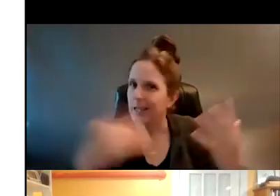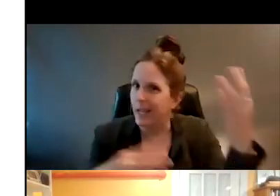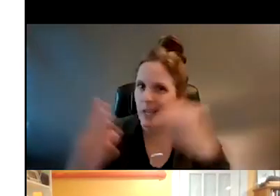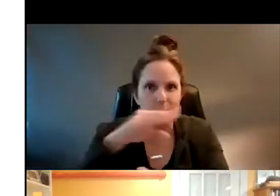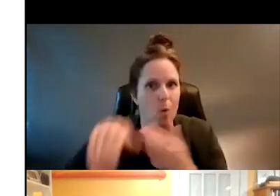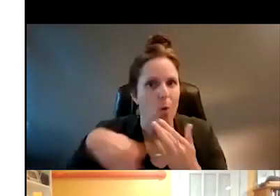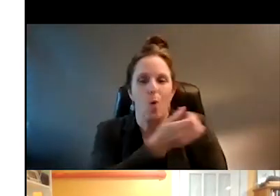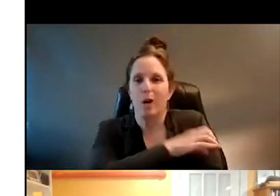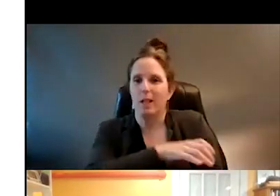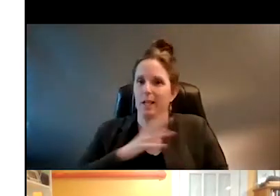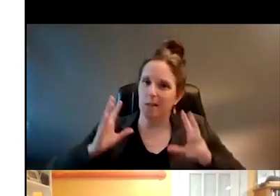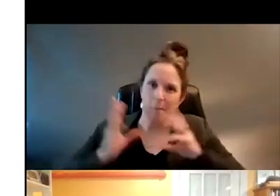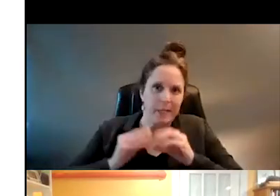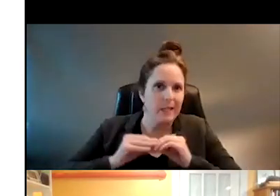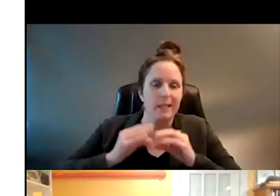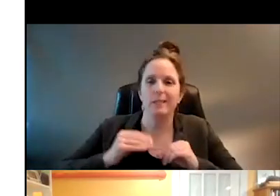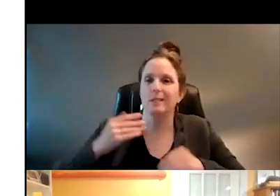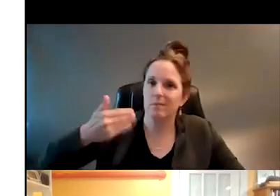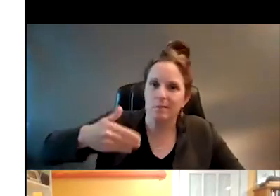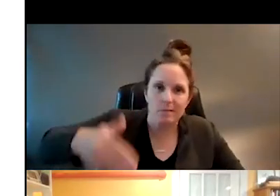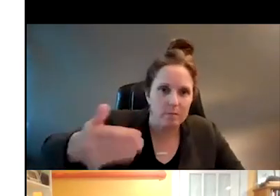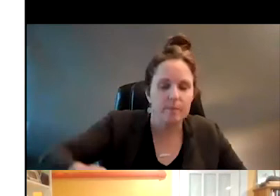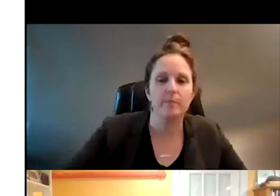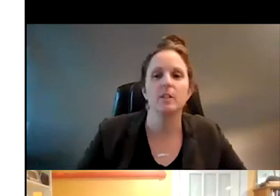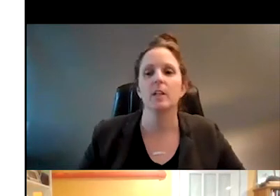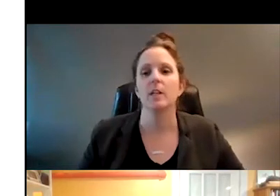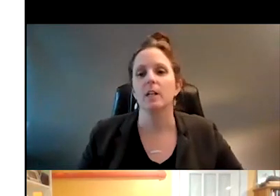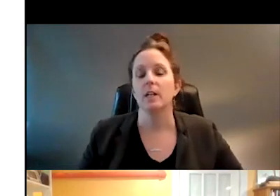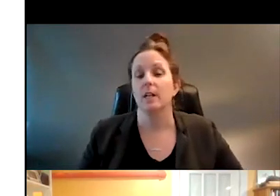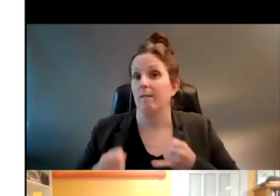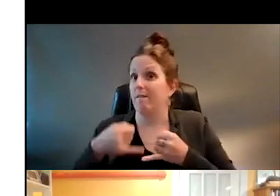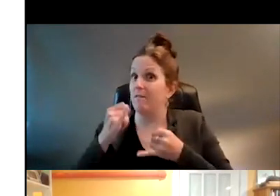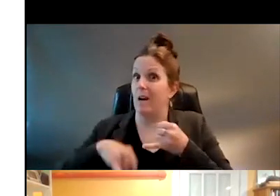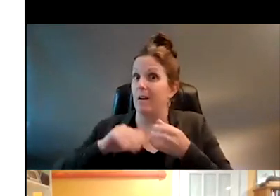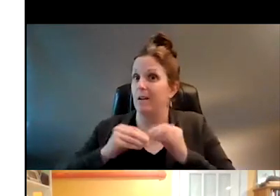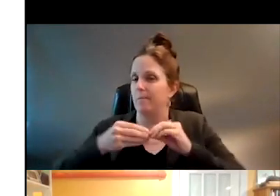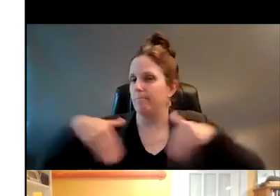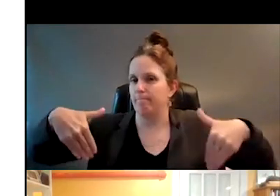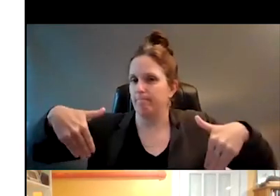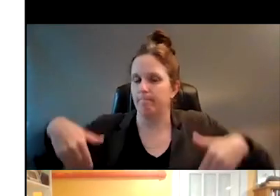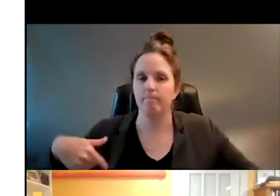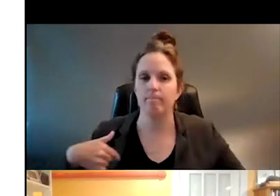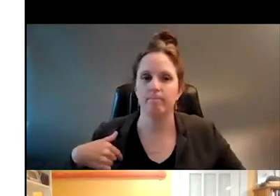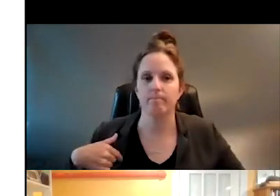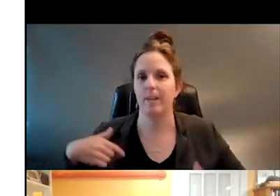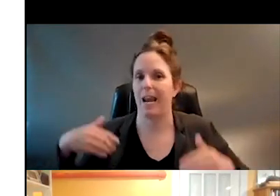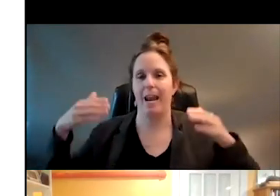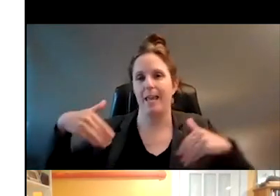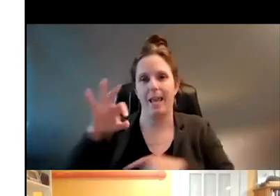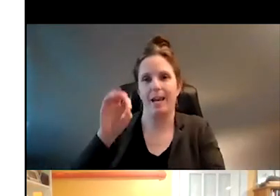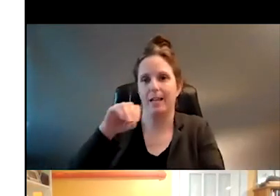it. I don't have the final numbers yet. We're not quite there at 90%, but